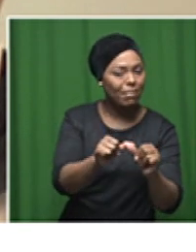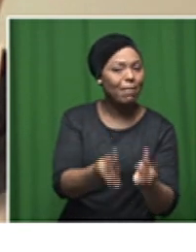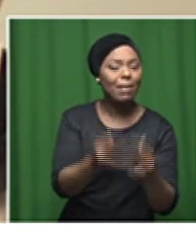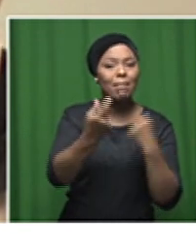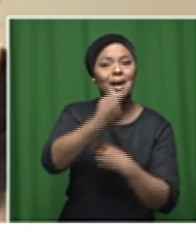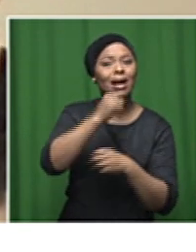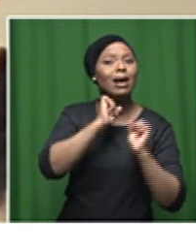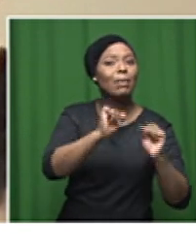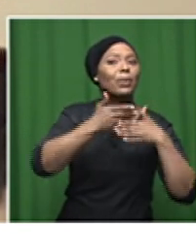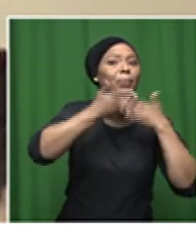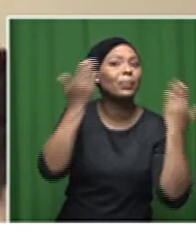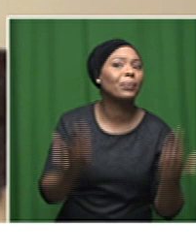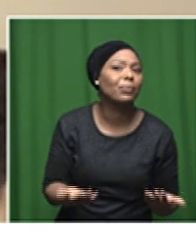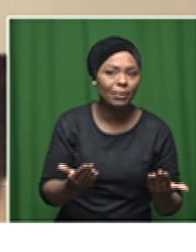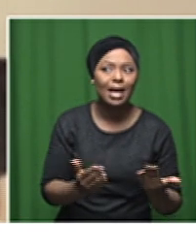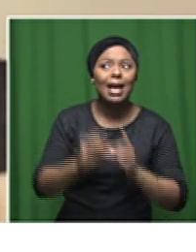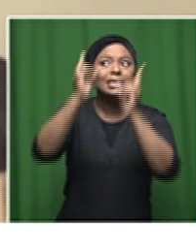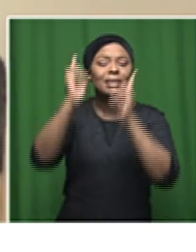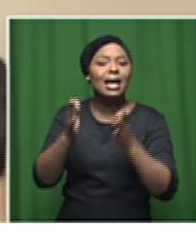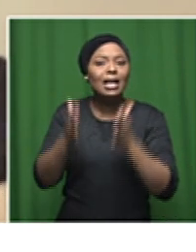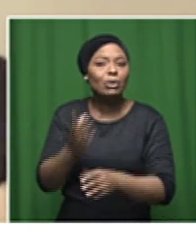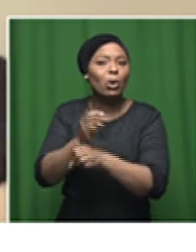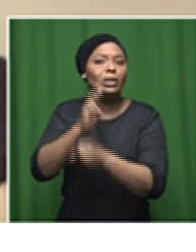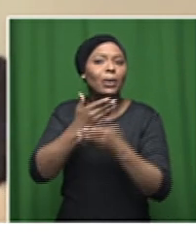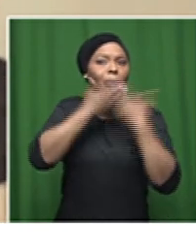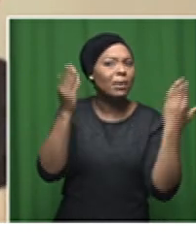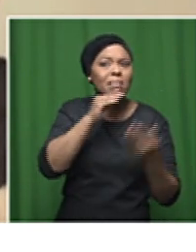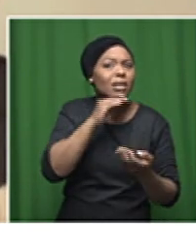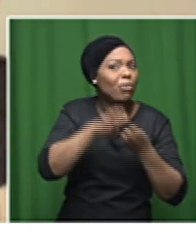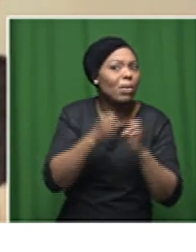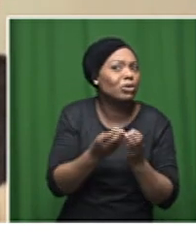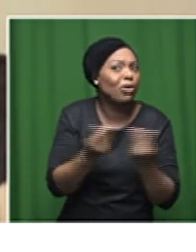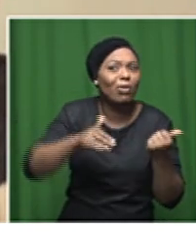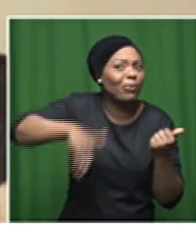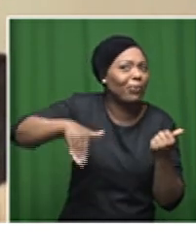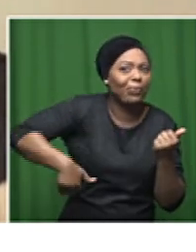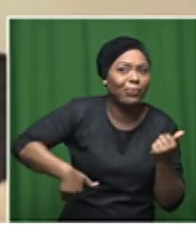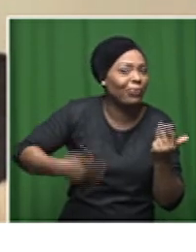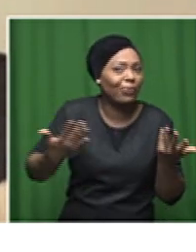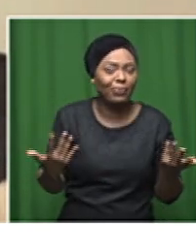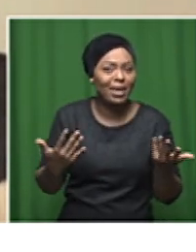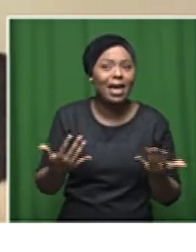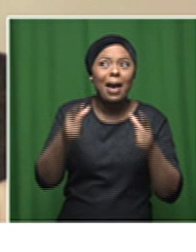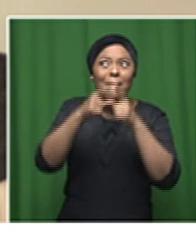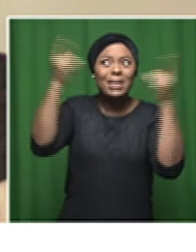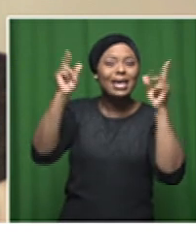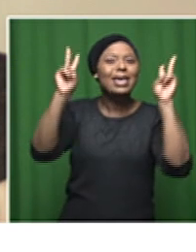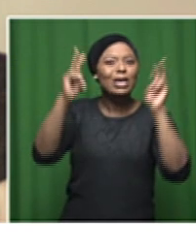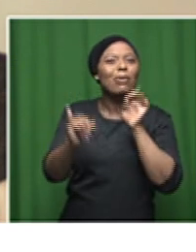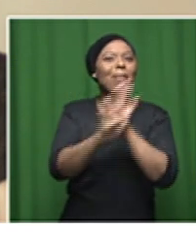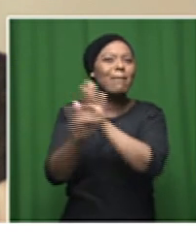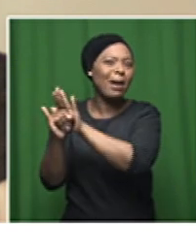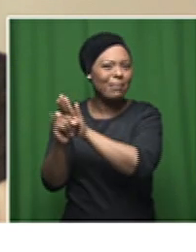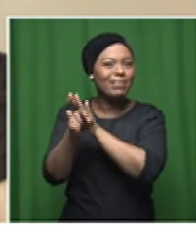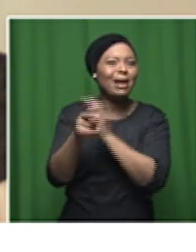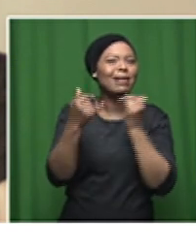their medication or being seen by the specialist, that obviously has not solved the problem. So what are some of the big issues that have been highlighted as the cause, for instance, to